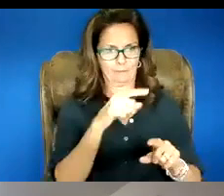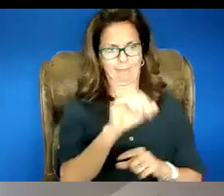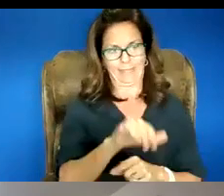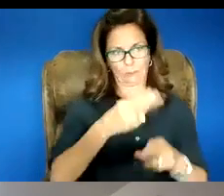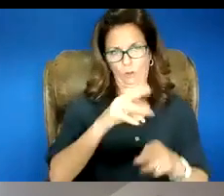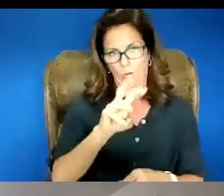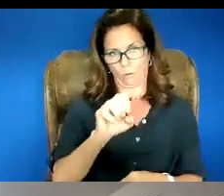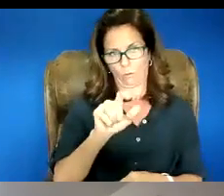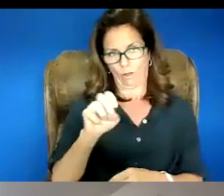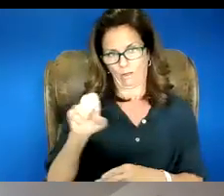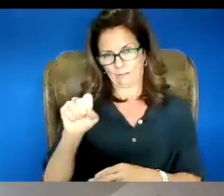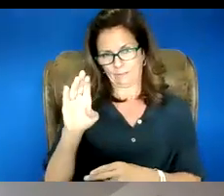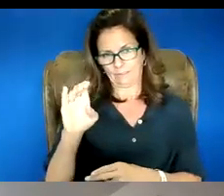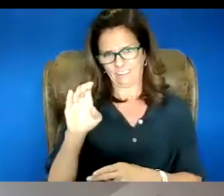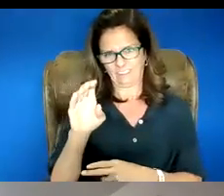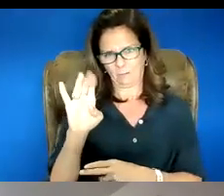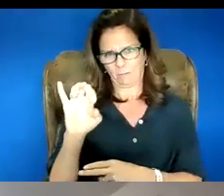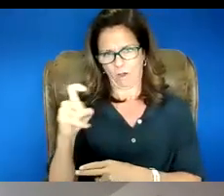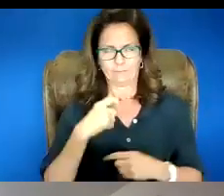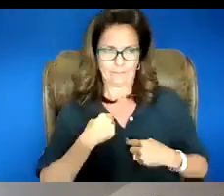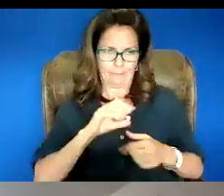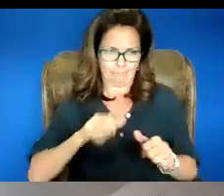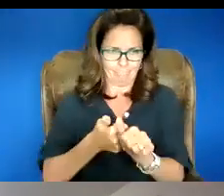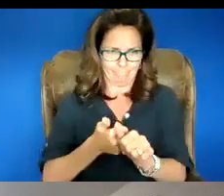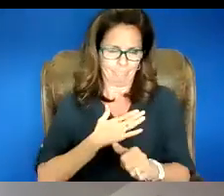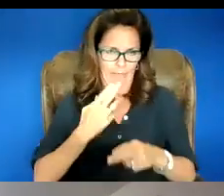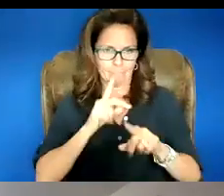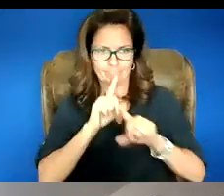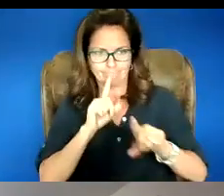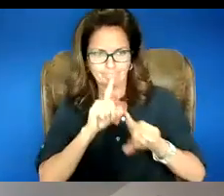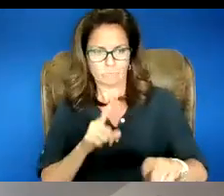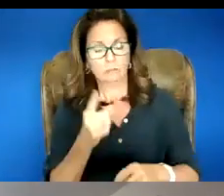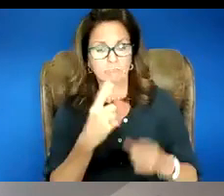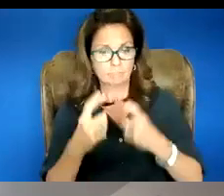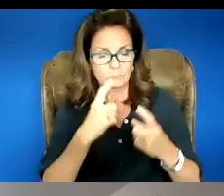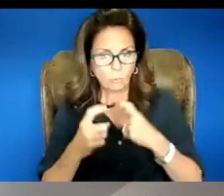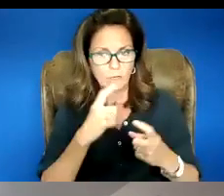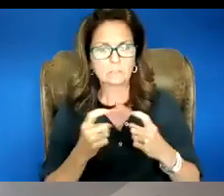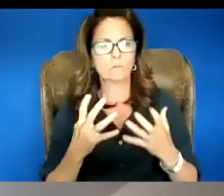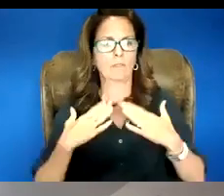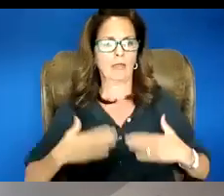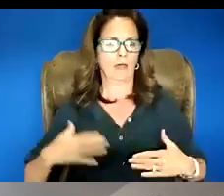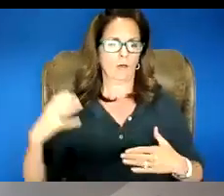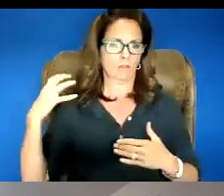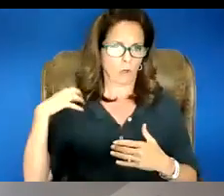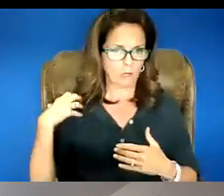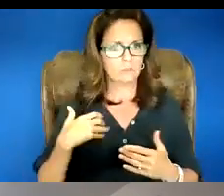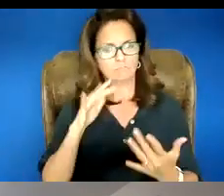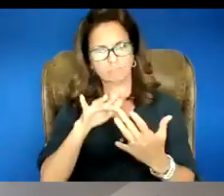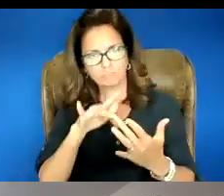and asking more information, and have been getting your names to the health coaches to reach out to you. If you've submitted an